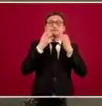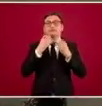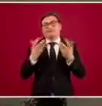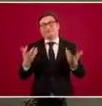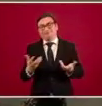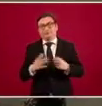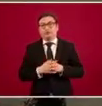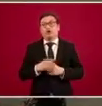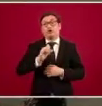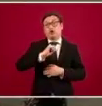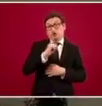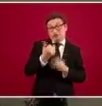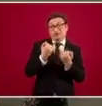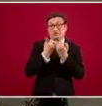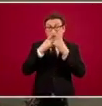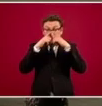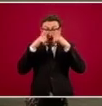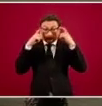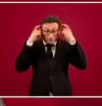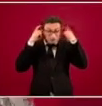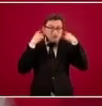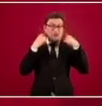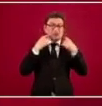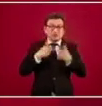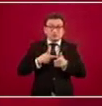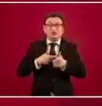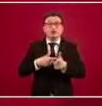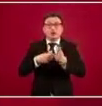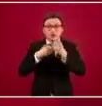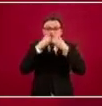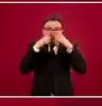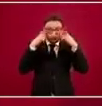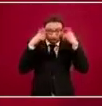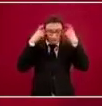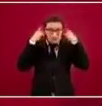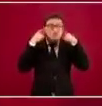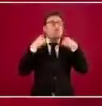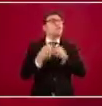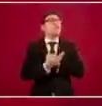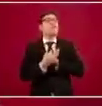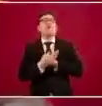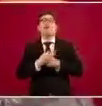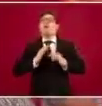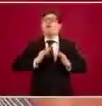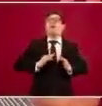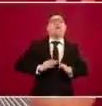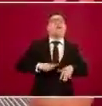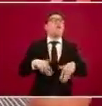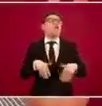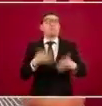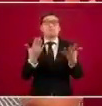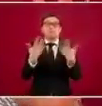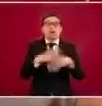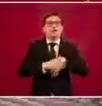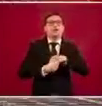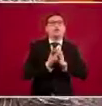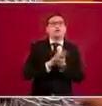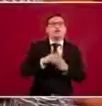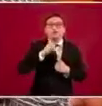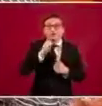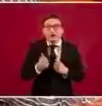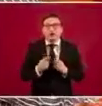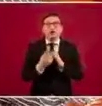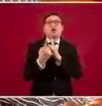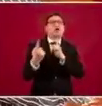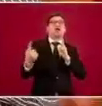because I'm wearing the face mask to reduce the risk, but because I am touching my face constantly, then I'm